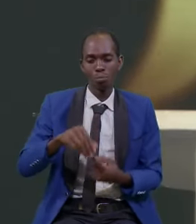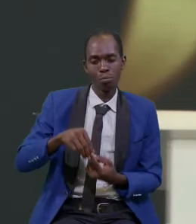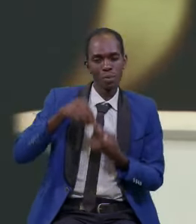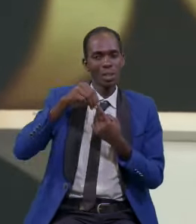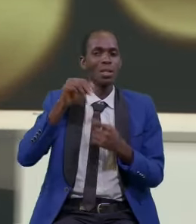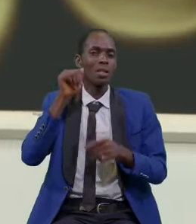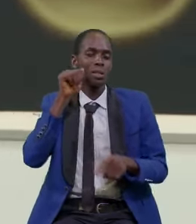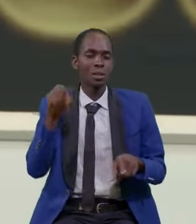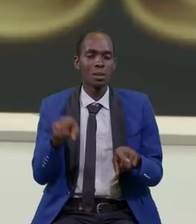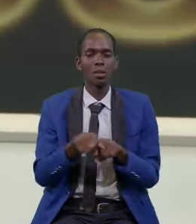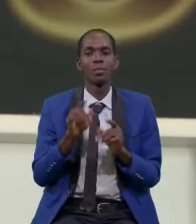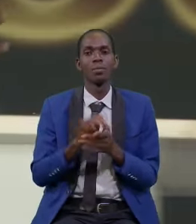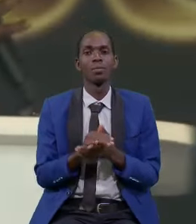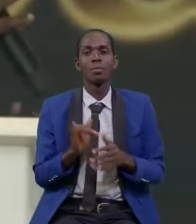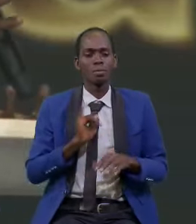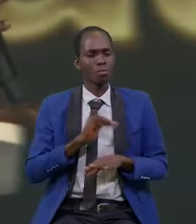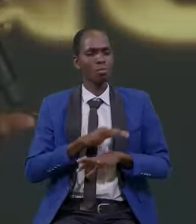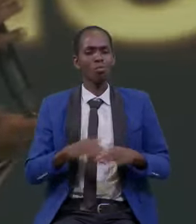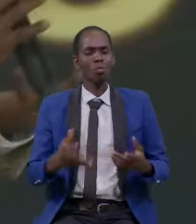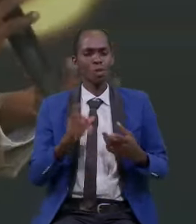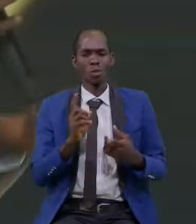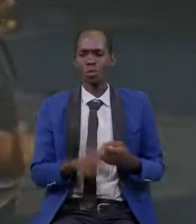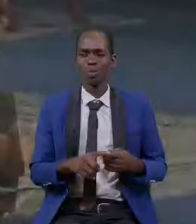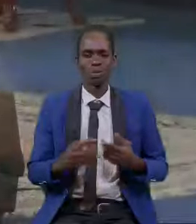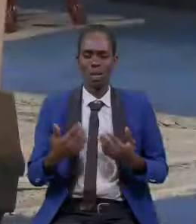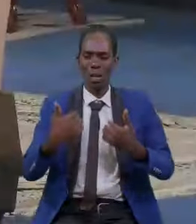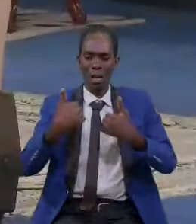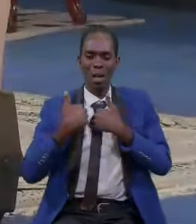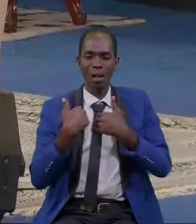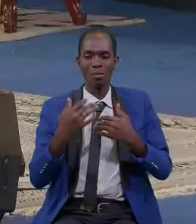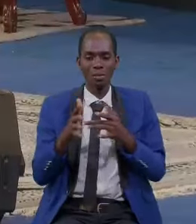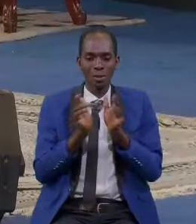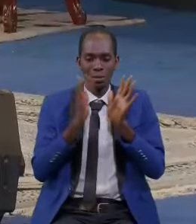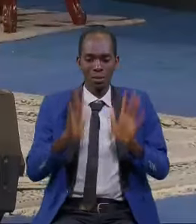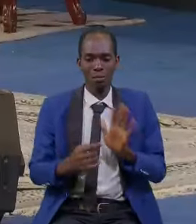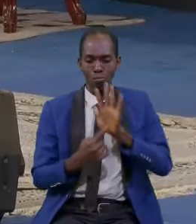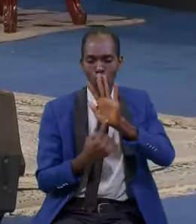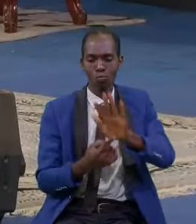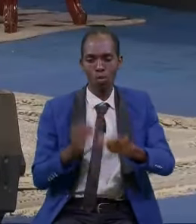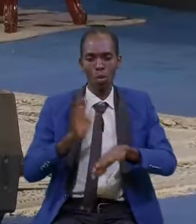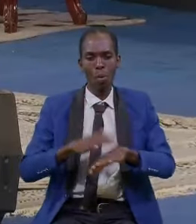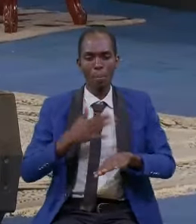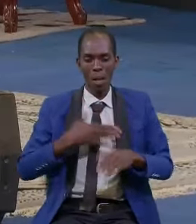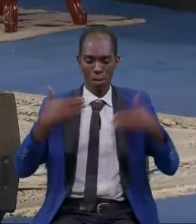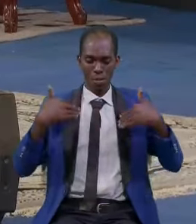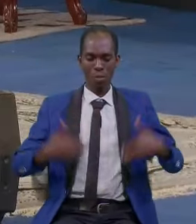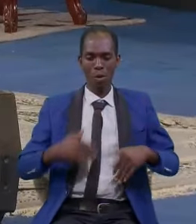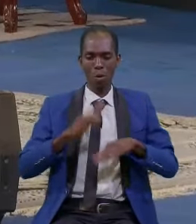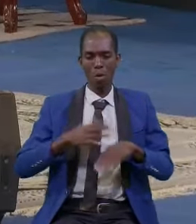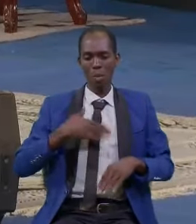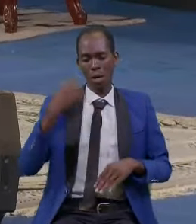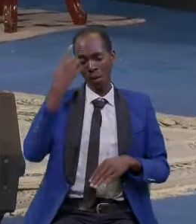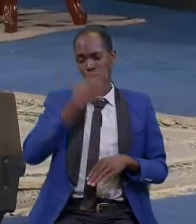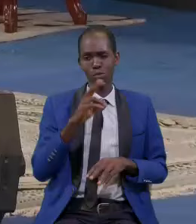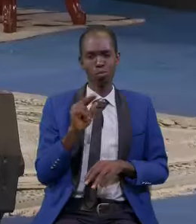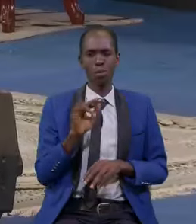you know, I don't want to carry Christianity on my body, on my face. I want to look like the people,